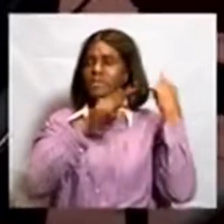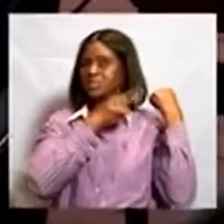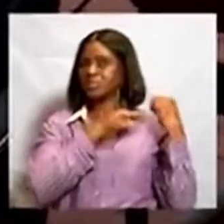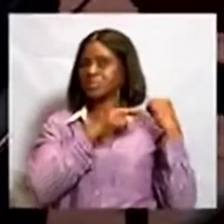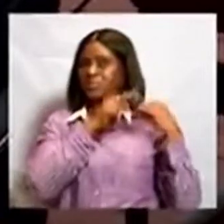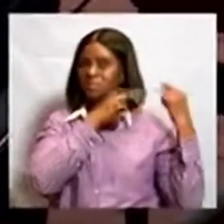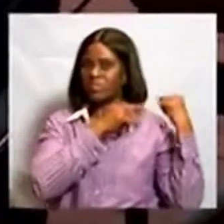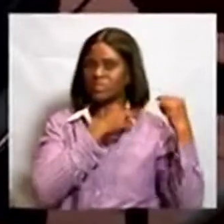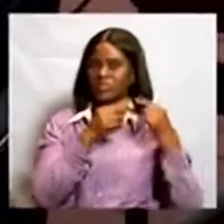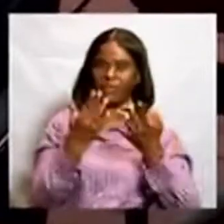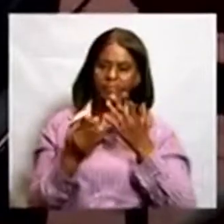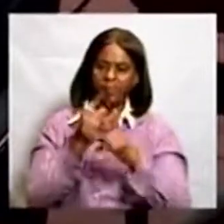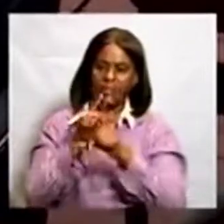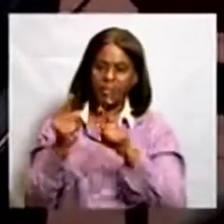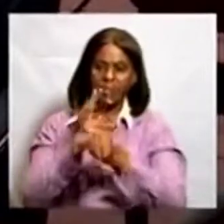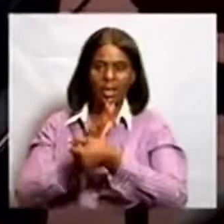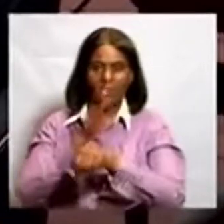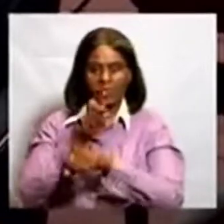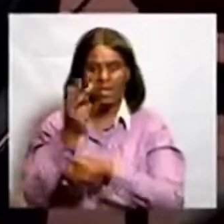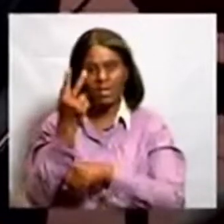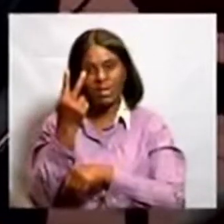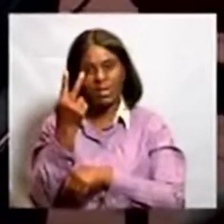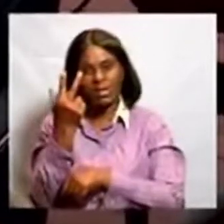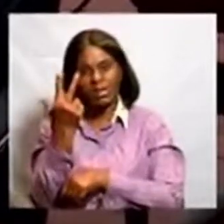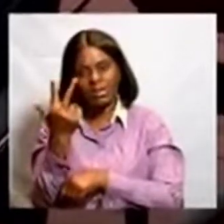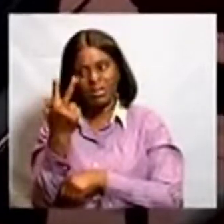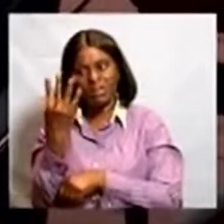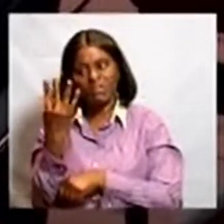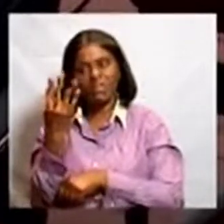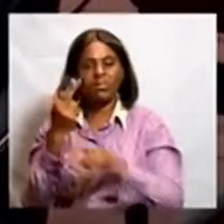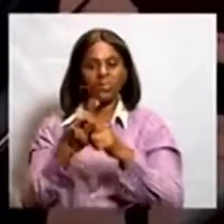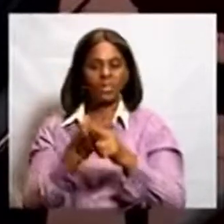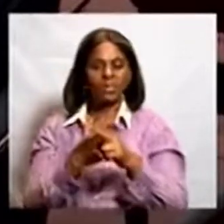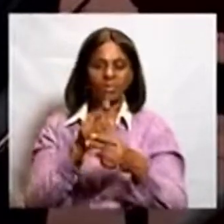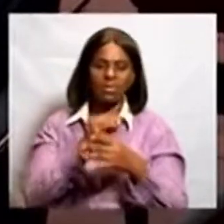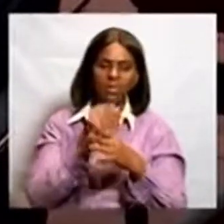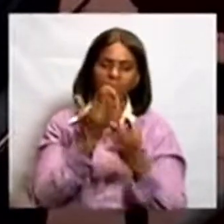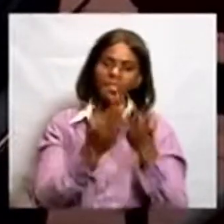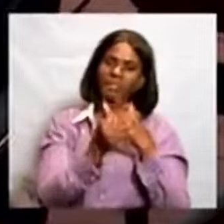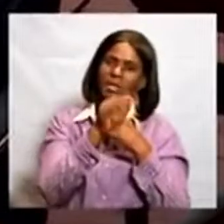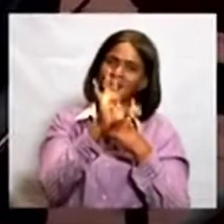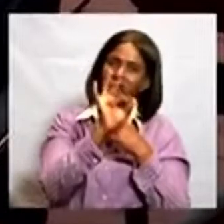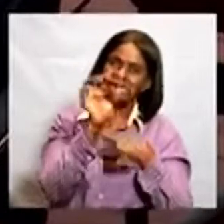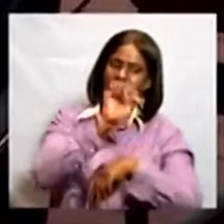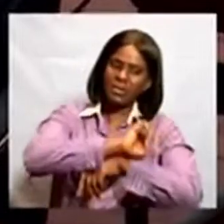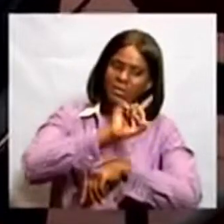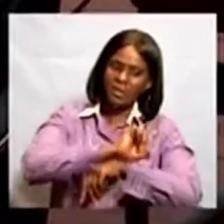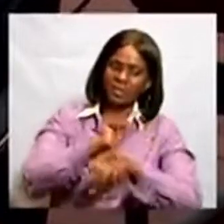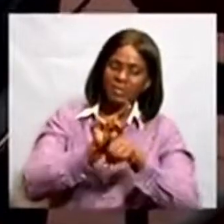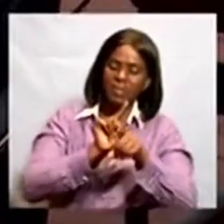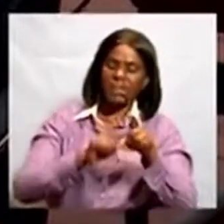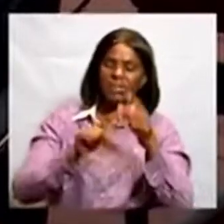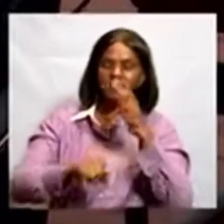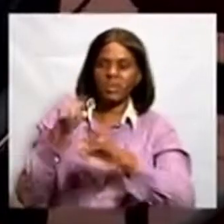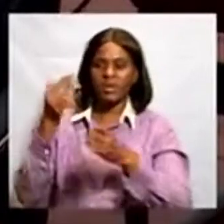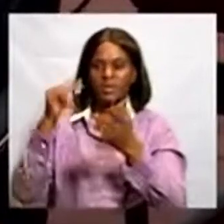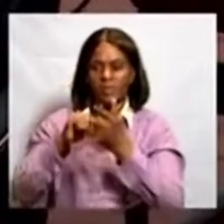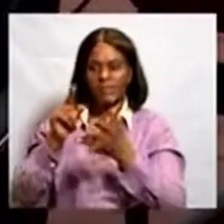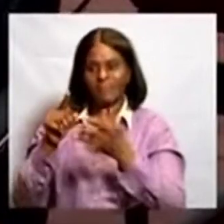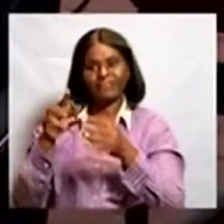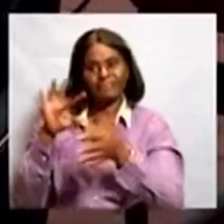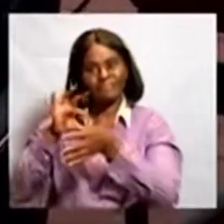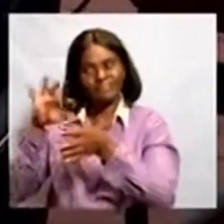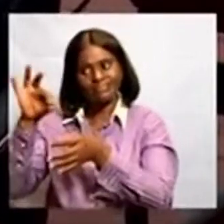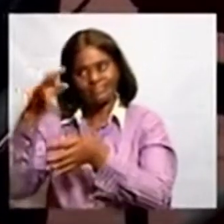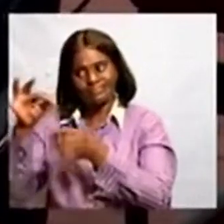maybe just after 3-4 months or after 90 days, you'd find that